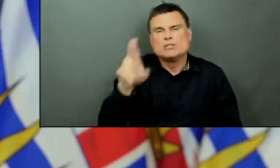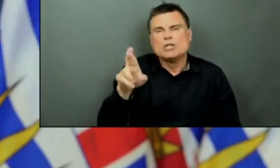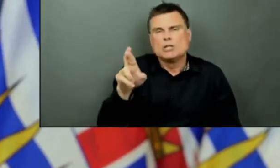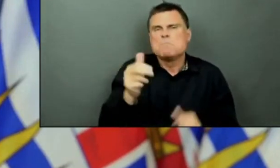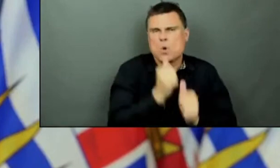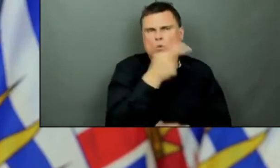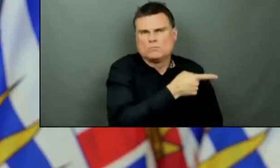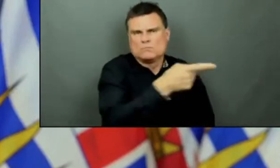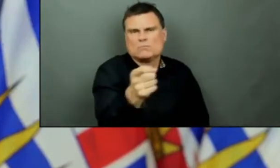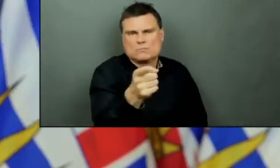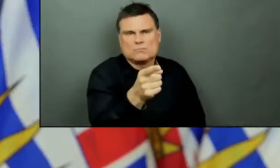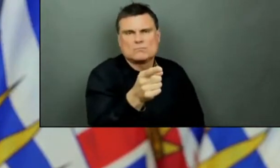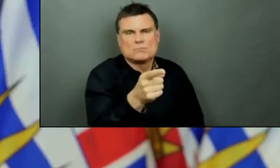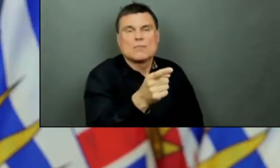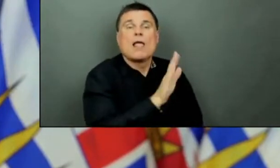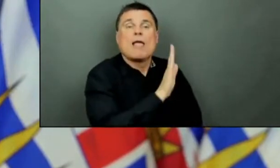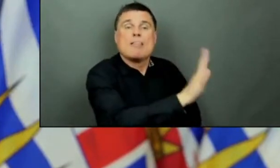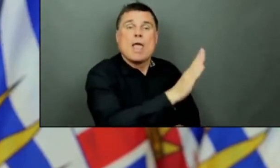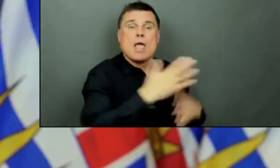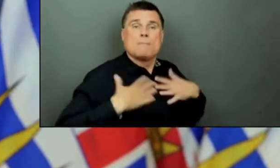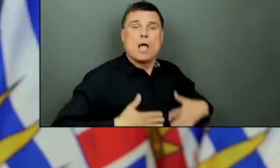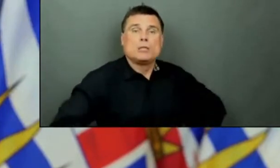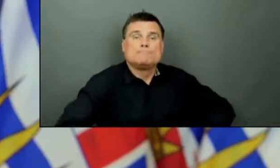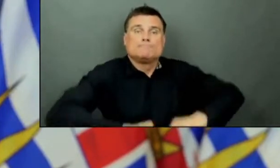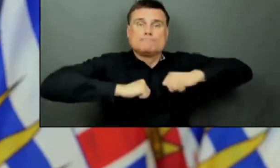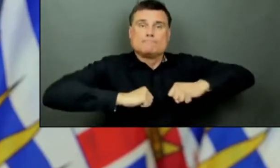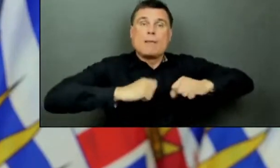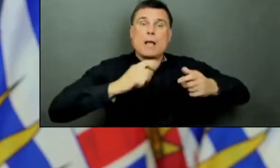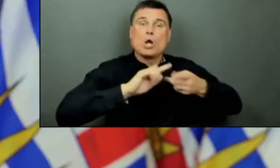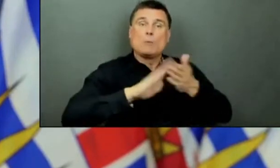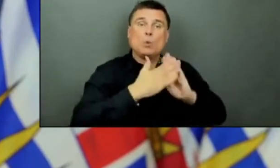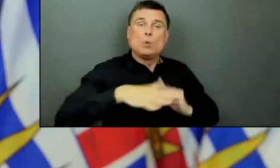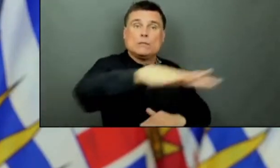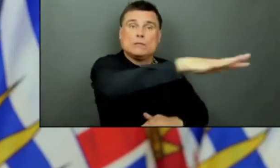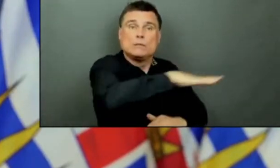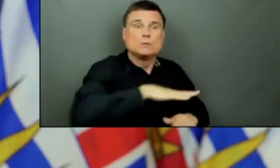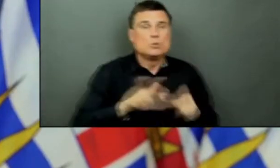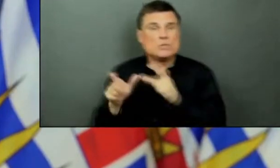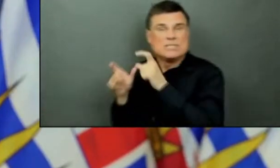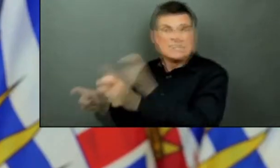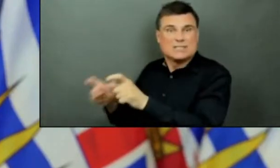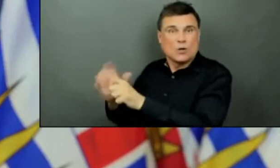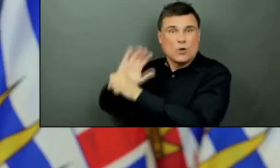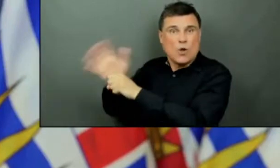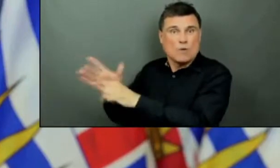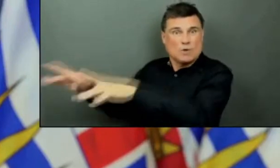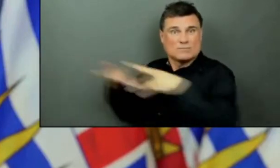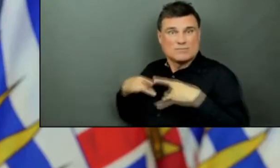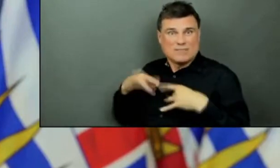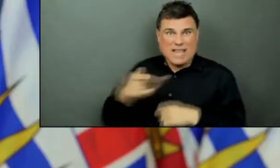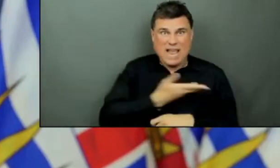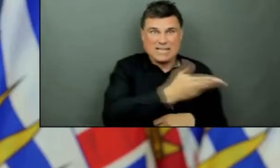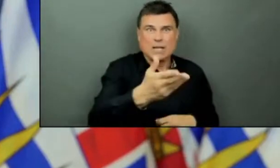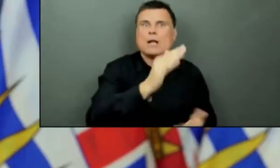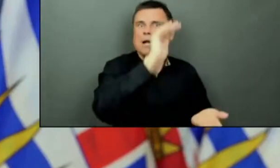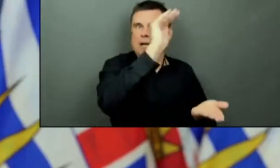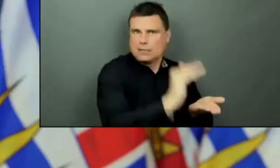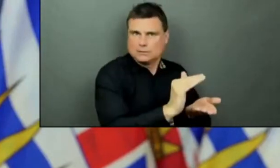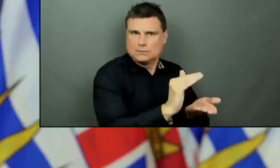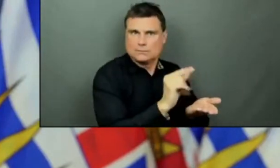that mean at a community level of preventing transmission of infections? And this is done using a very